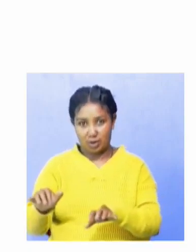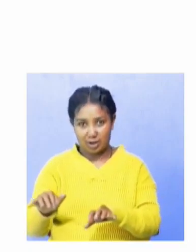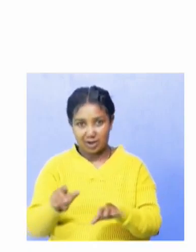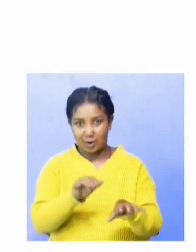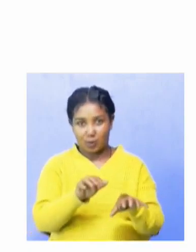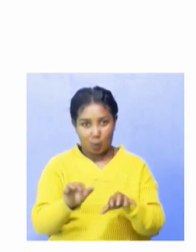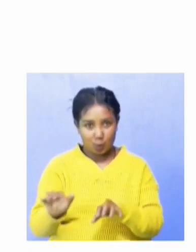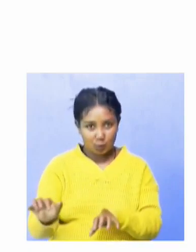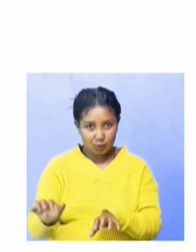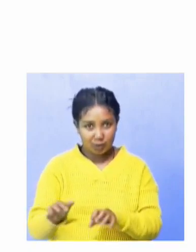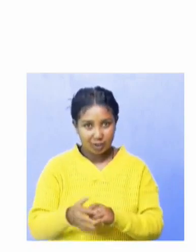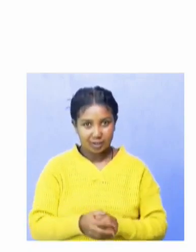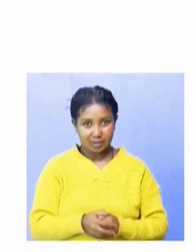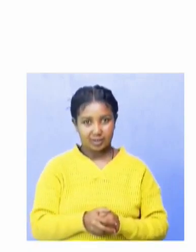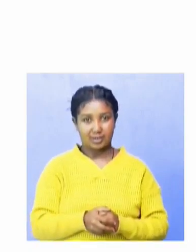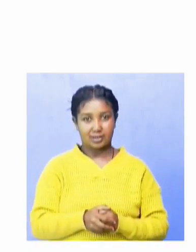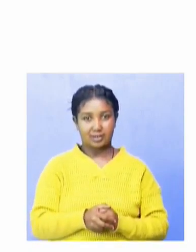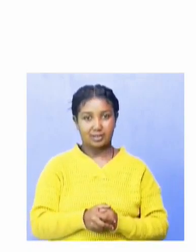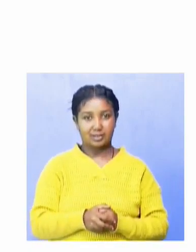A computer